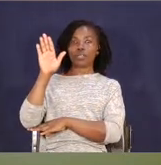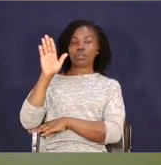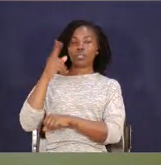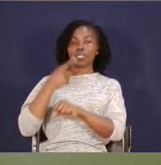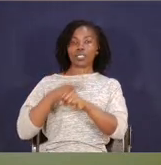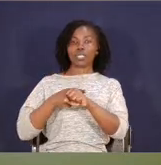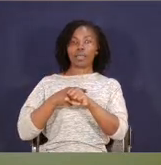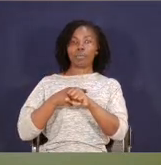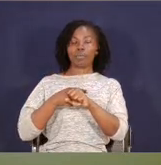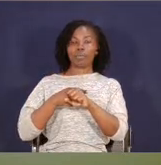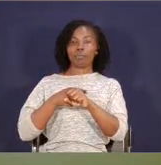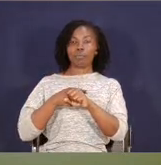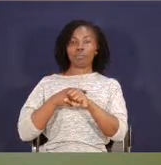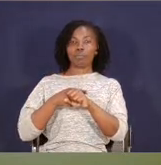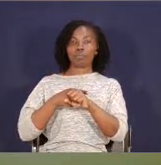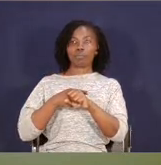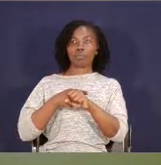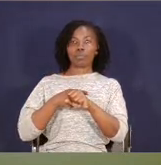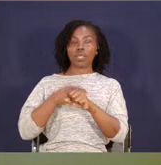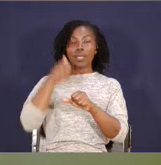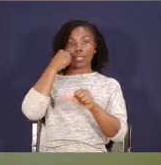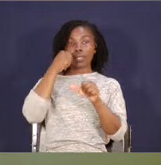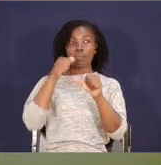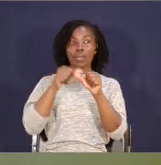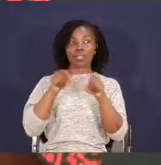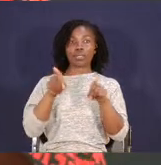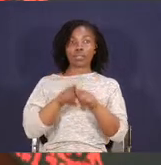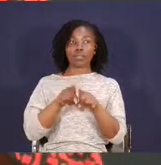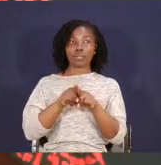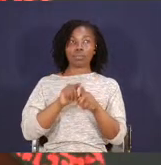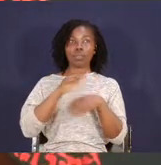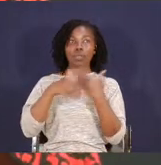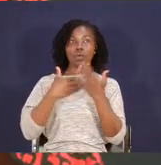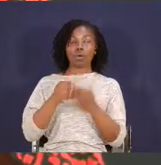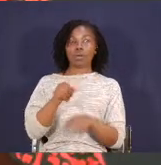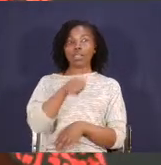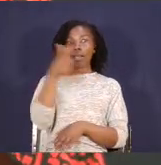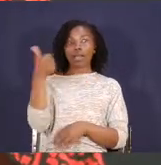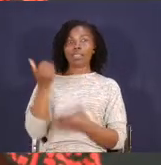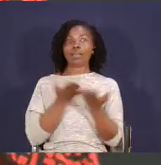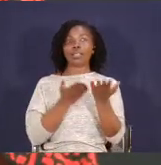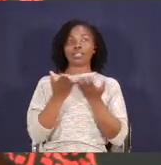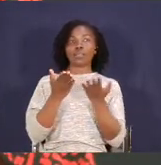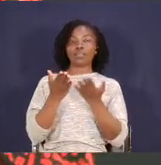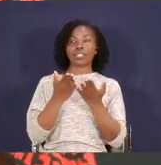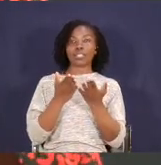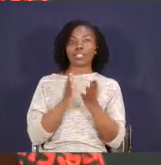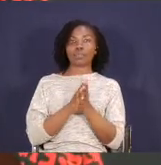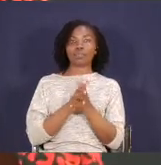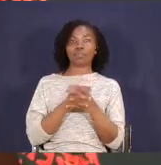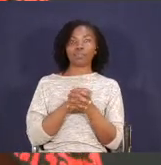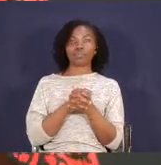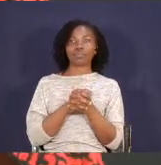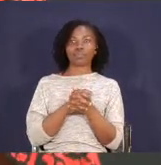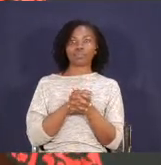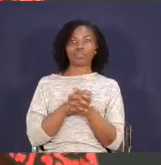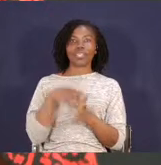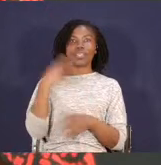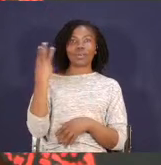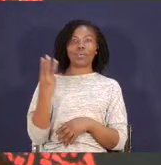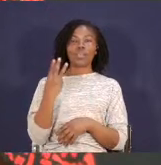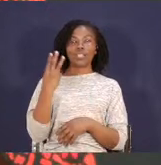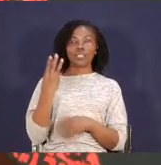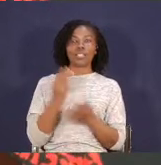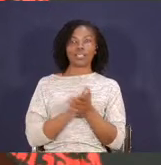for the family conference. Just to remind you, we have all our other services running out throughout the week. Wednesday, early